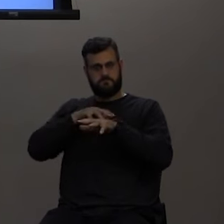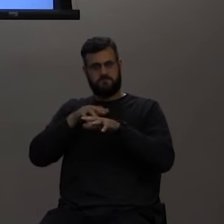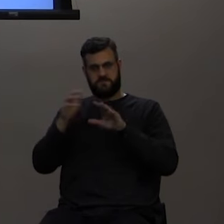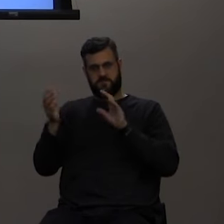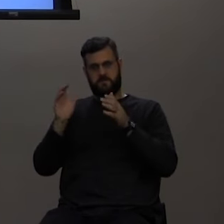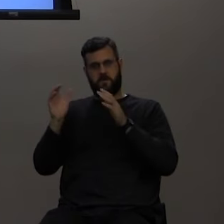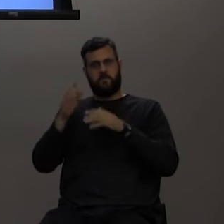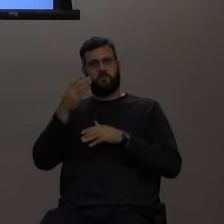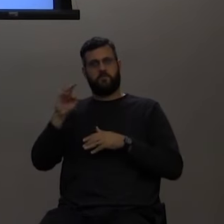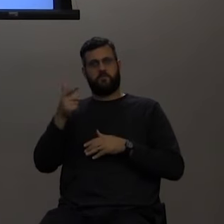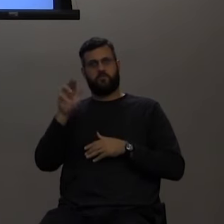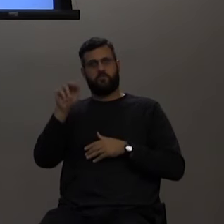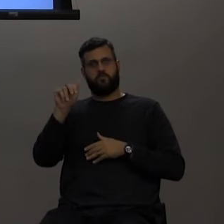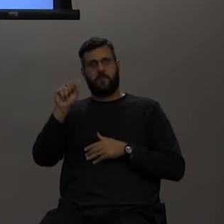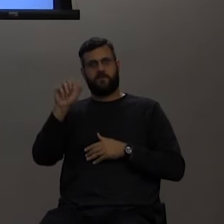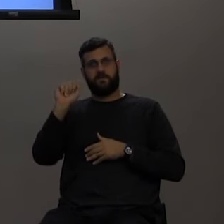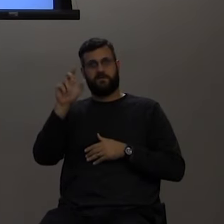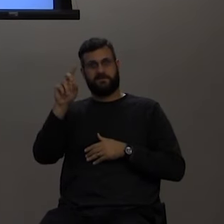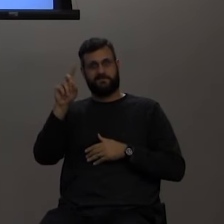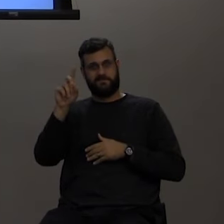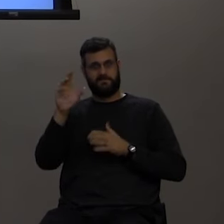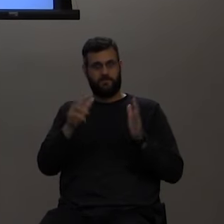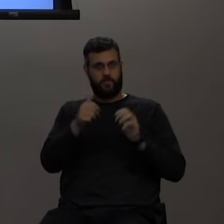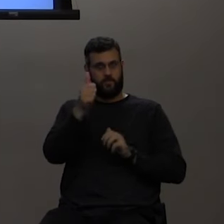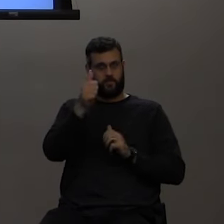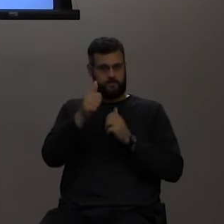to the Bluegrass ADD.